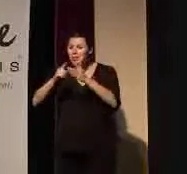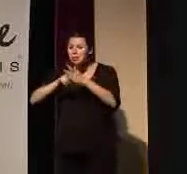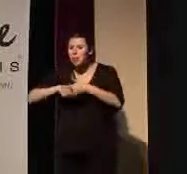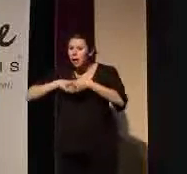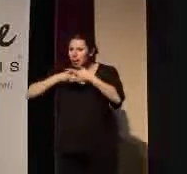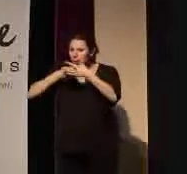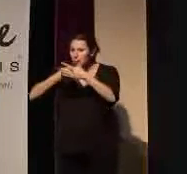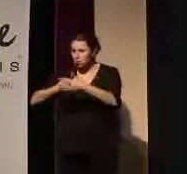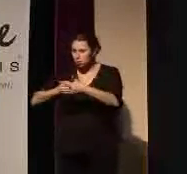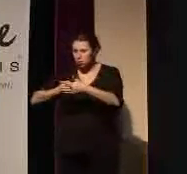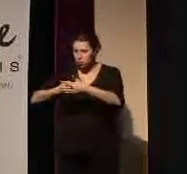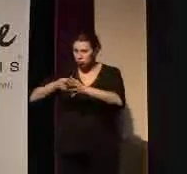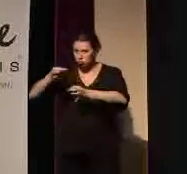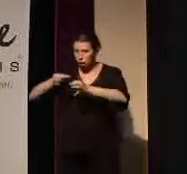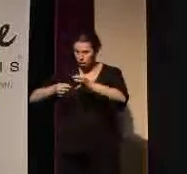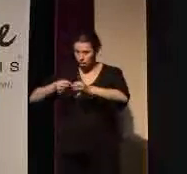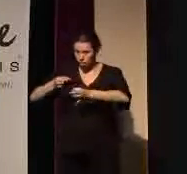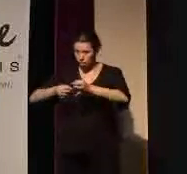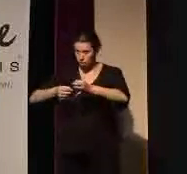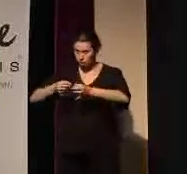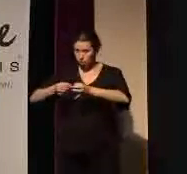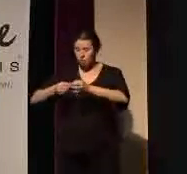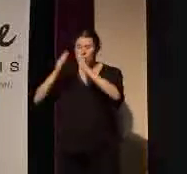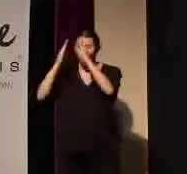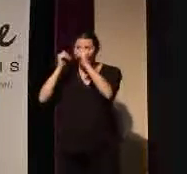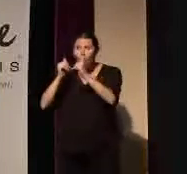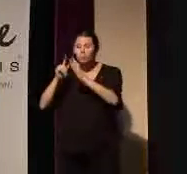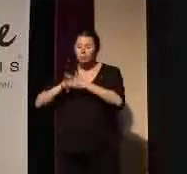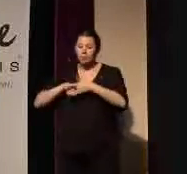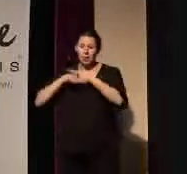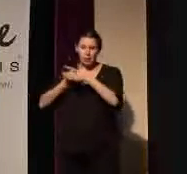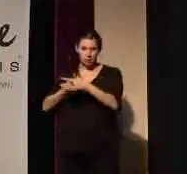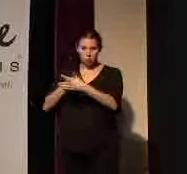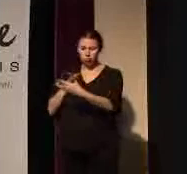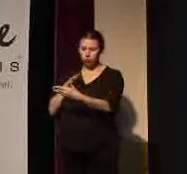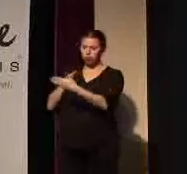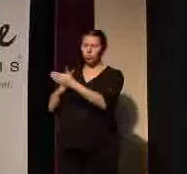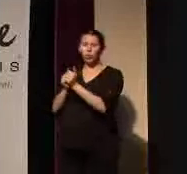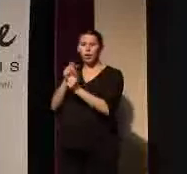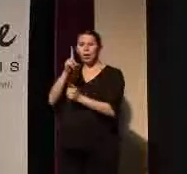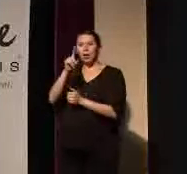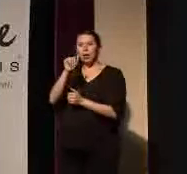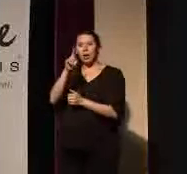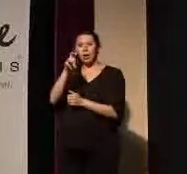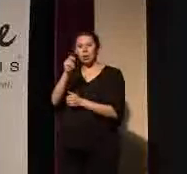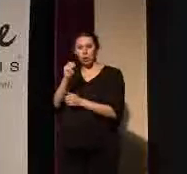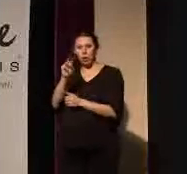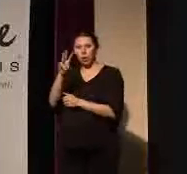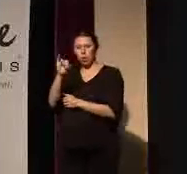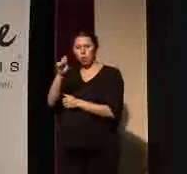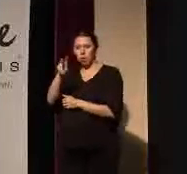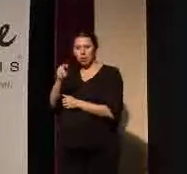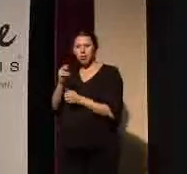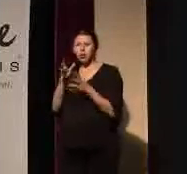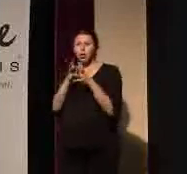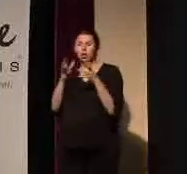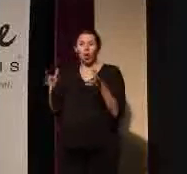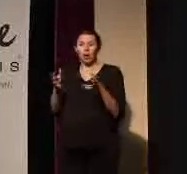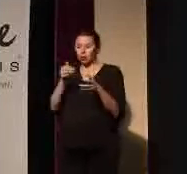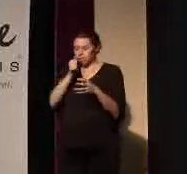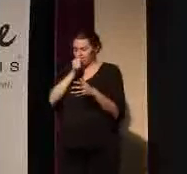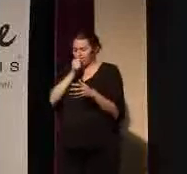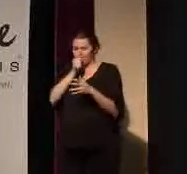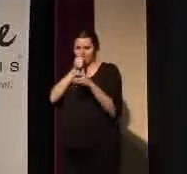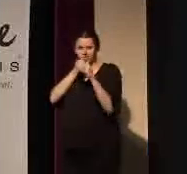beginning, of a prosecution in the Darren Wilson case. And since so much has gone on behind closed doors, I can't fully assess